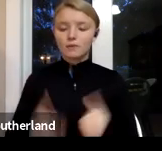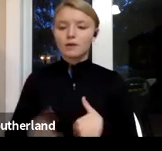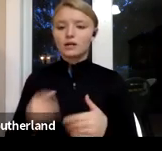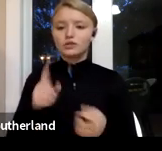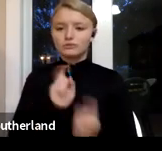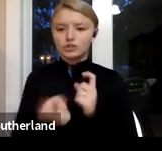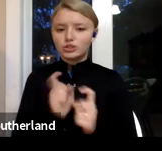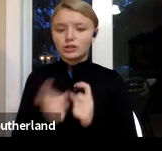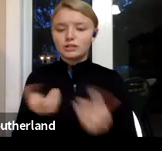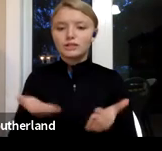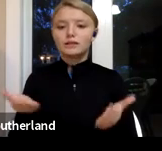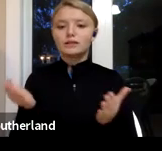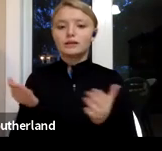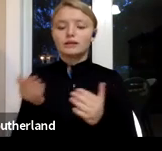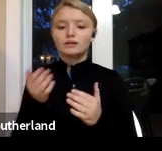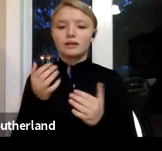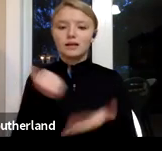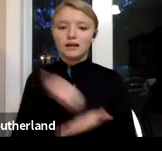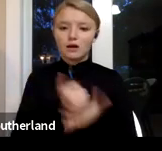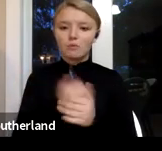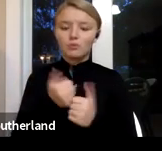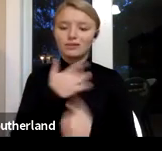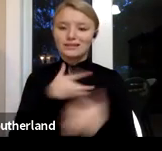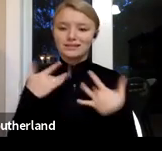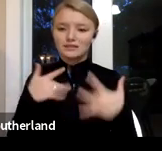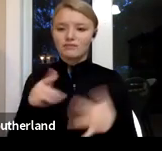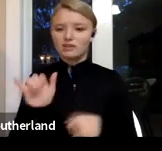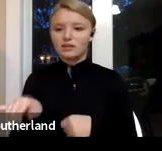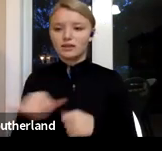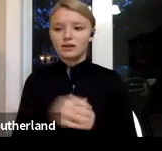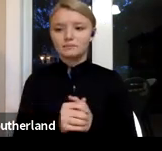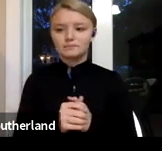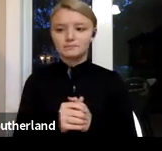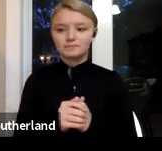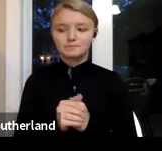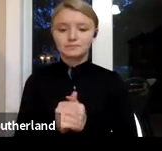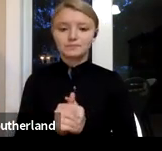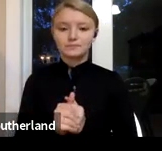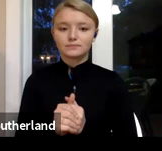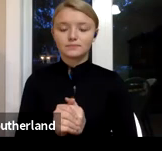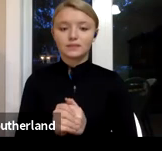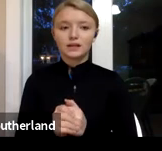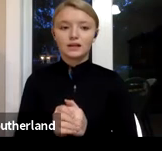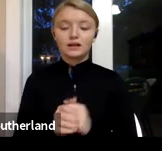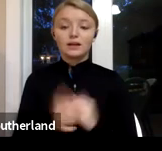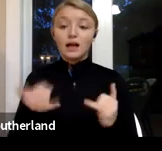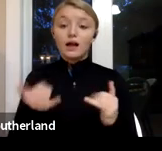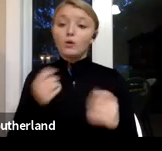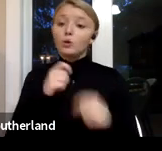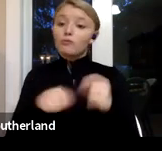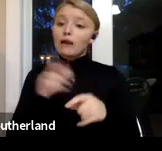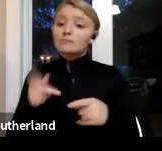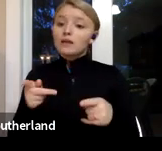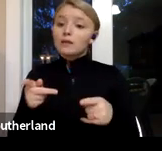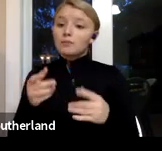things and to help with sensitivities like that. So this wraps up our